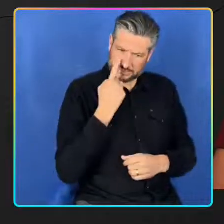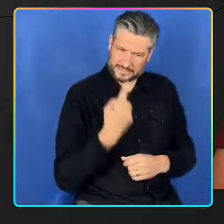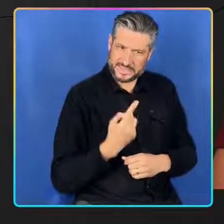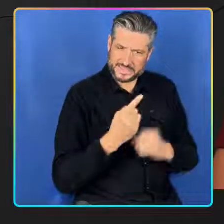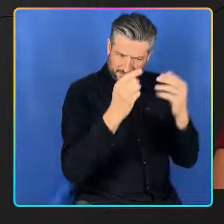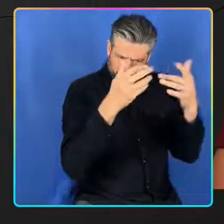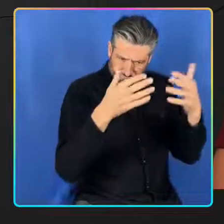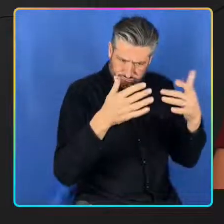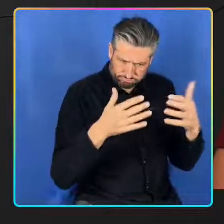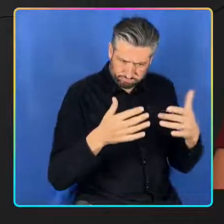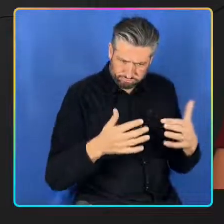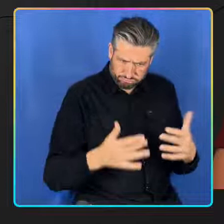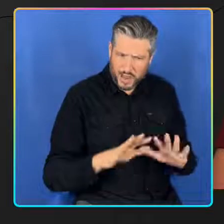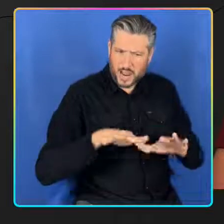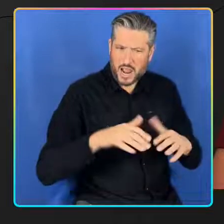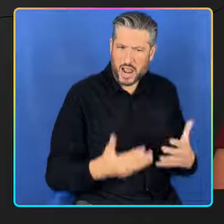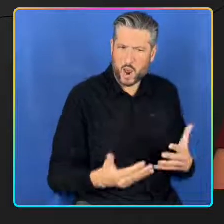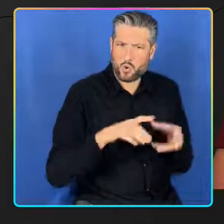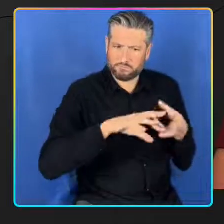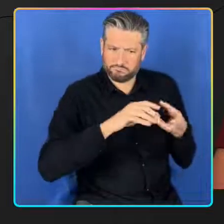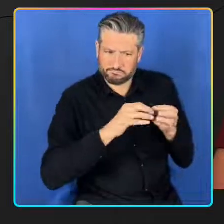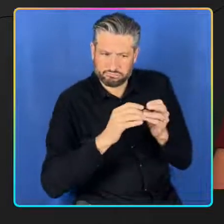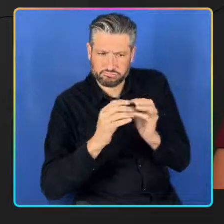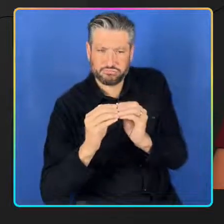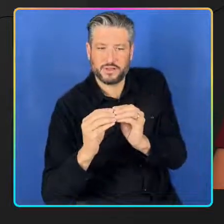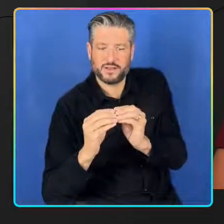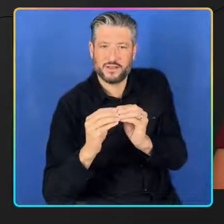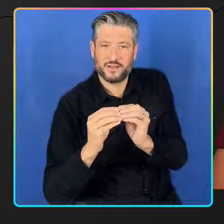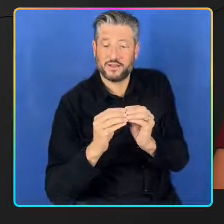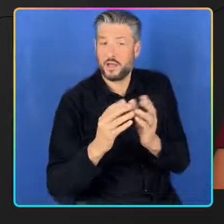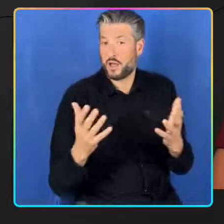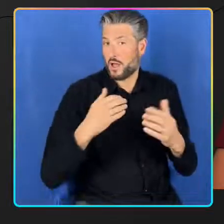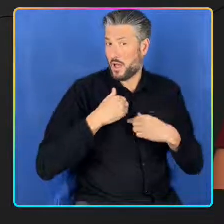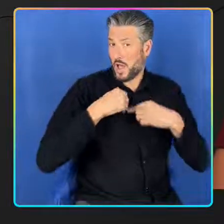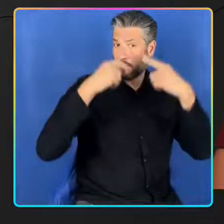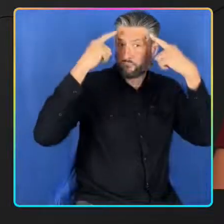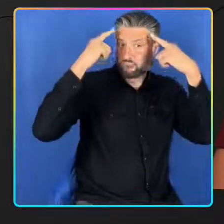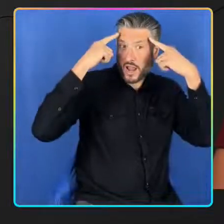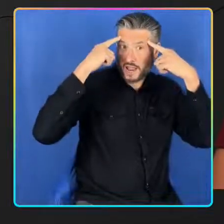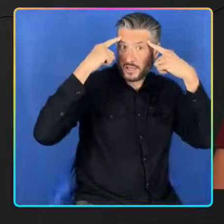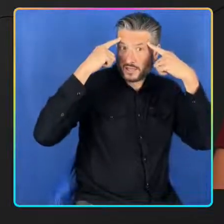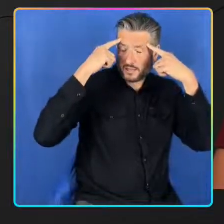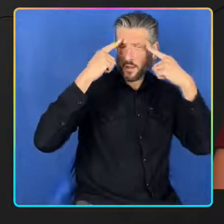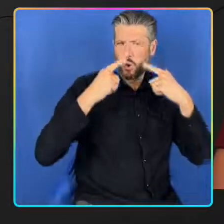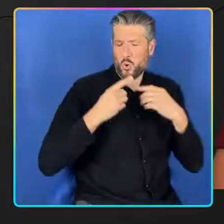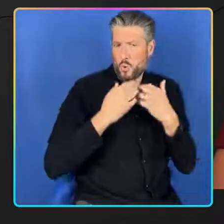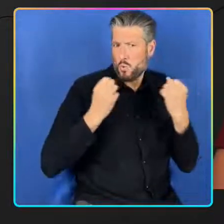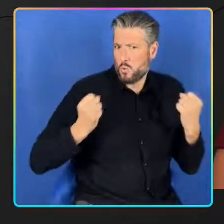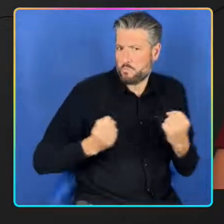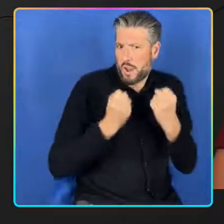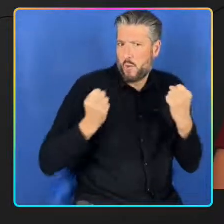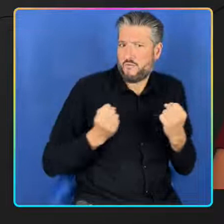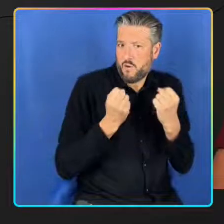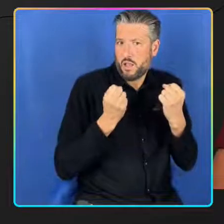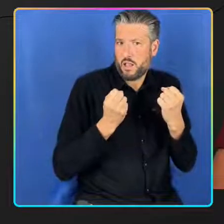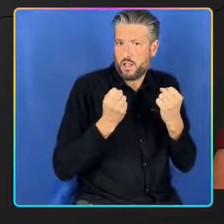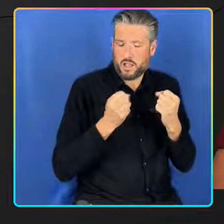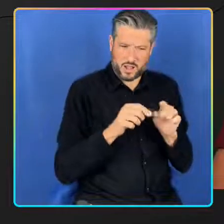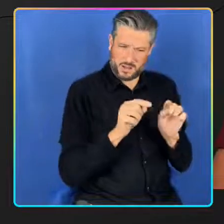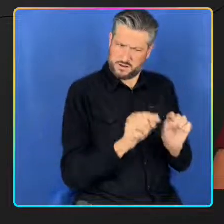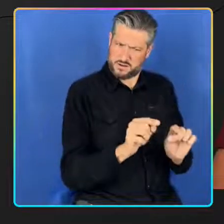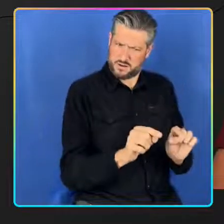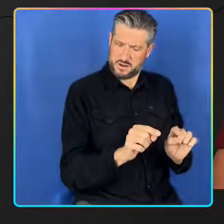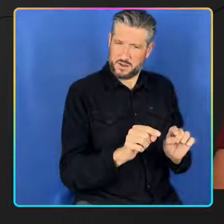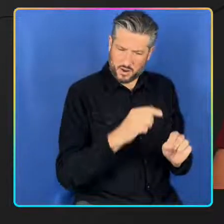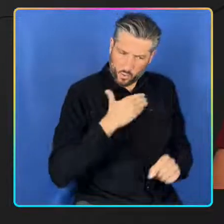your brain is as powerful as a supercomputer in order to understand the weights of the neurons and stuff like that. The second